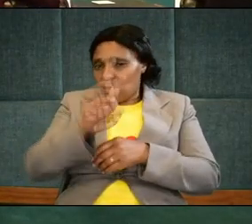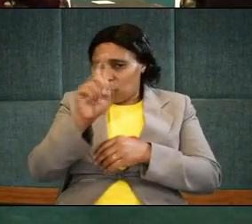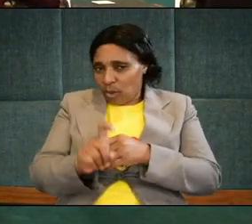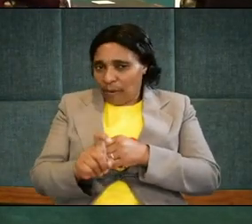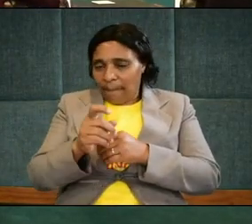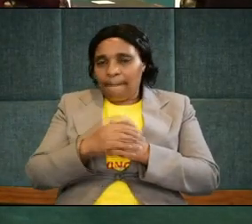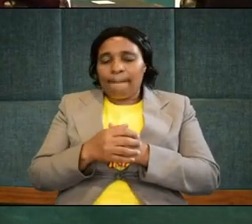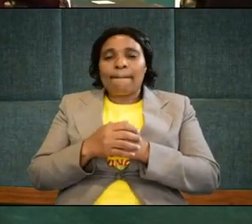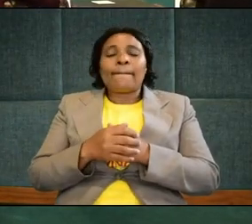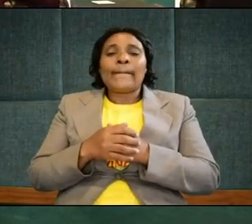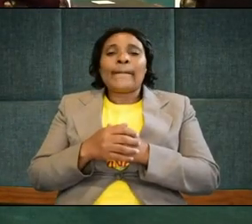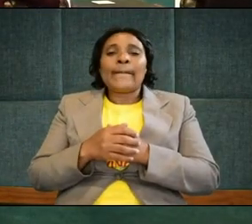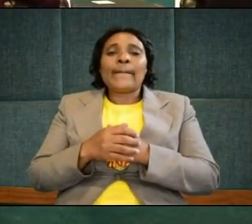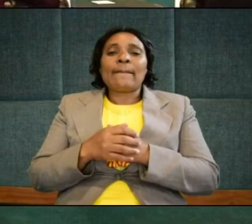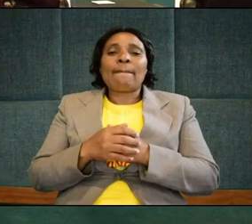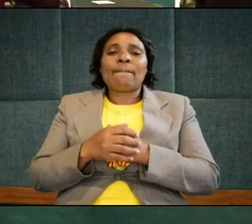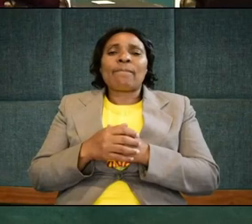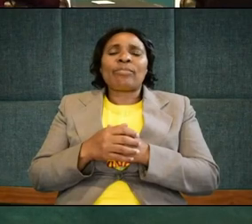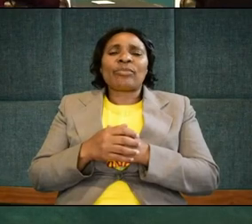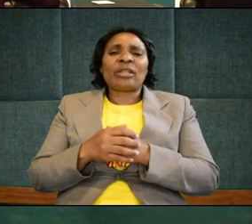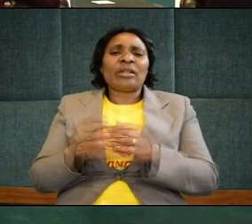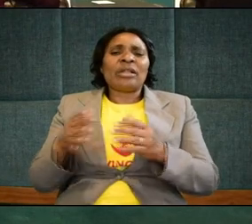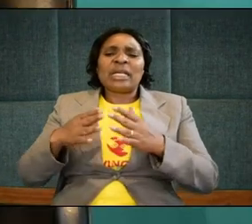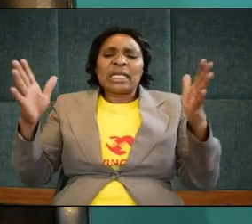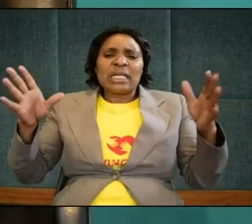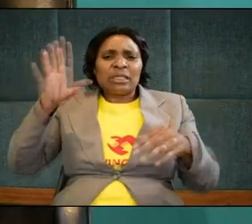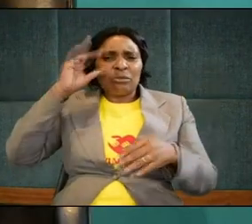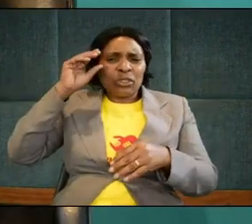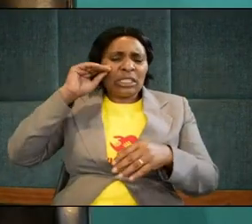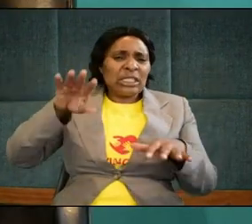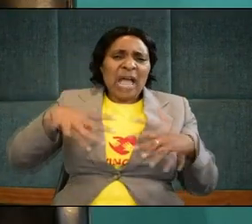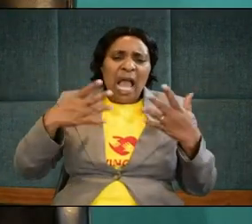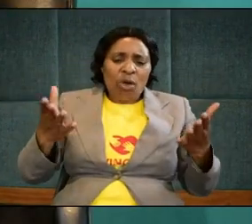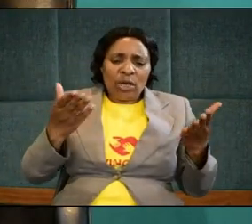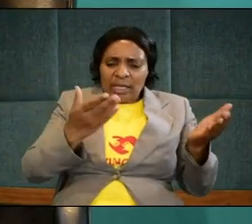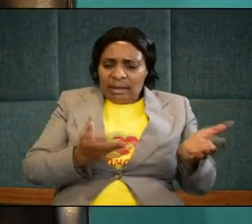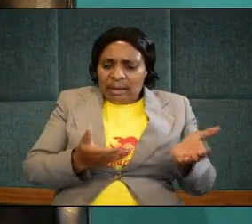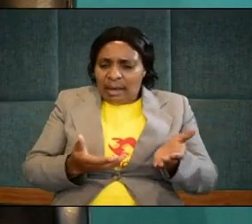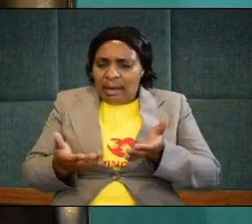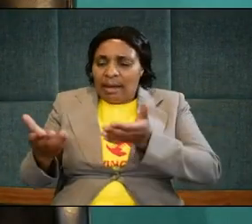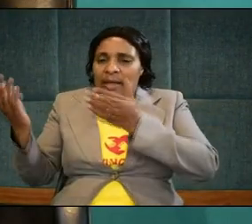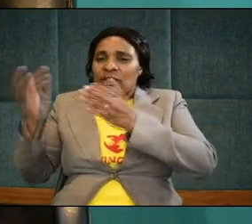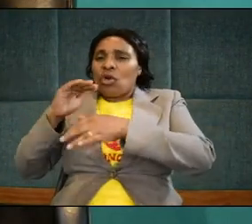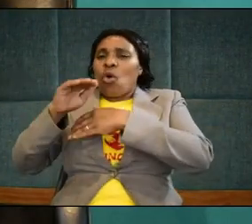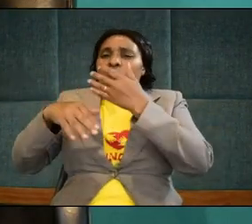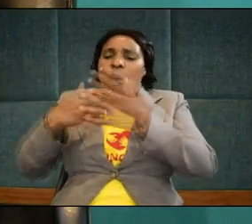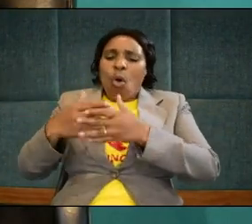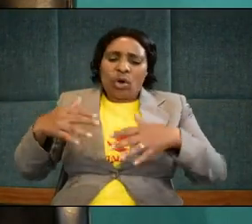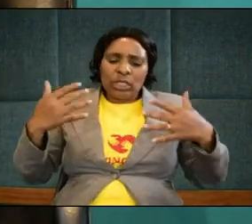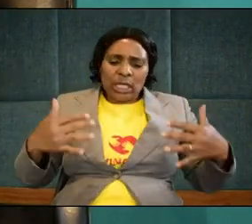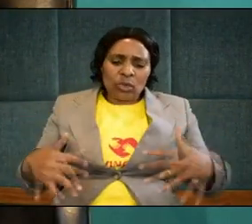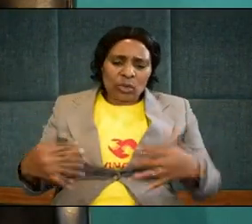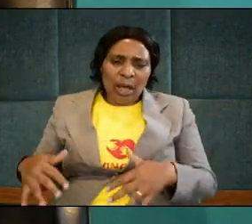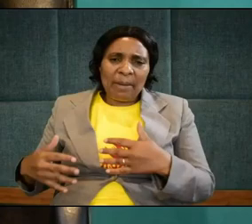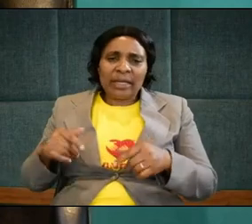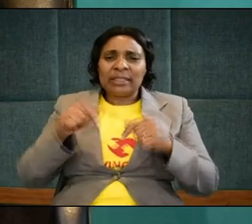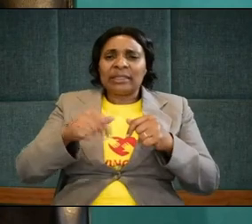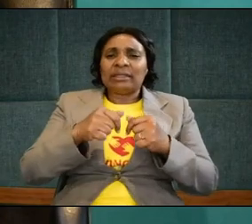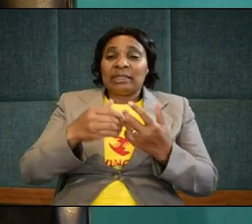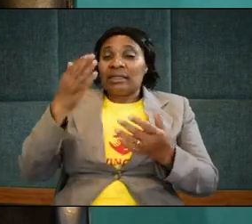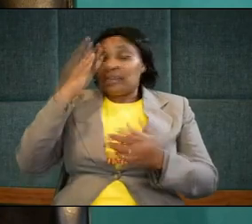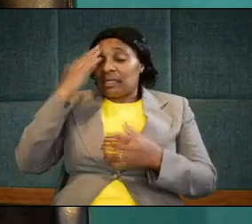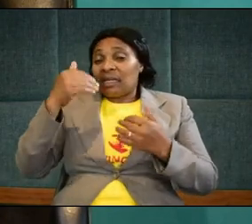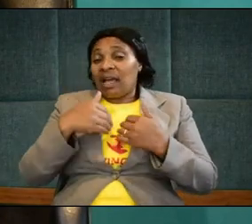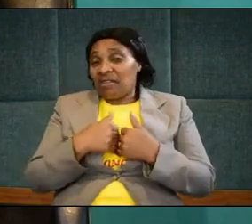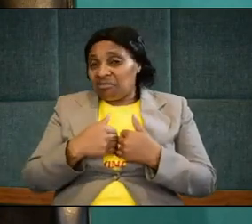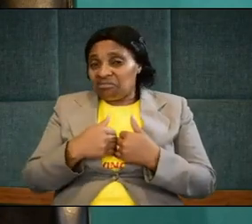questions. So grade Moses on how he handled this whole drama that the Israelites caused.